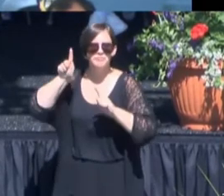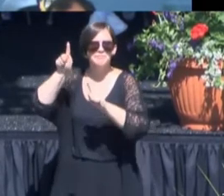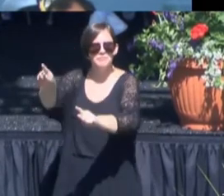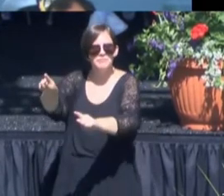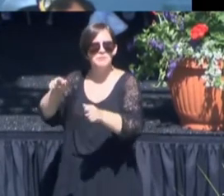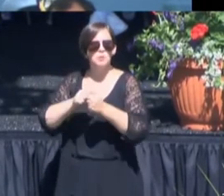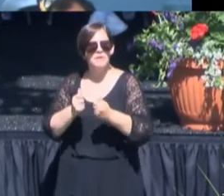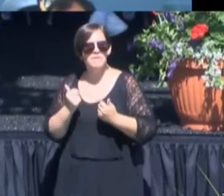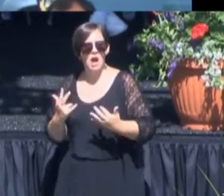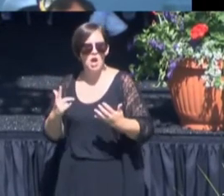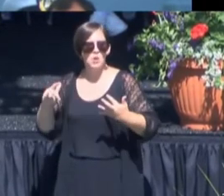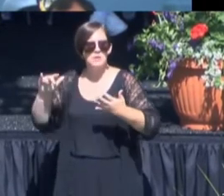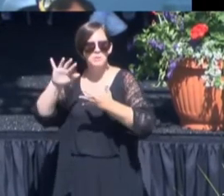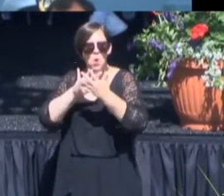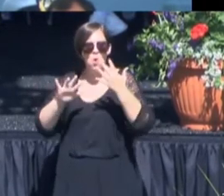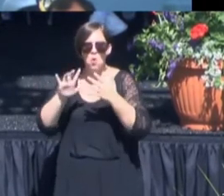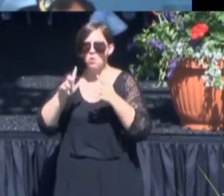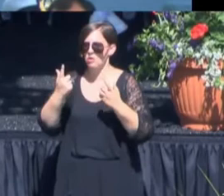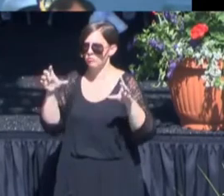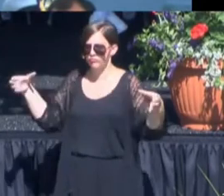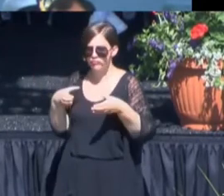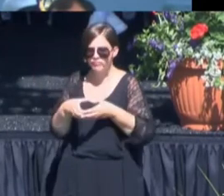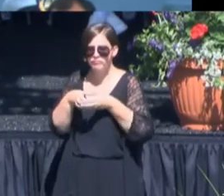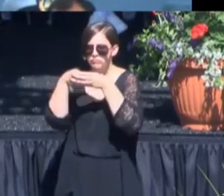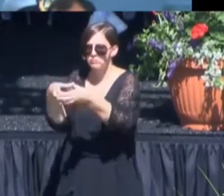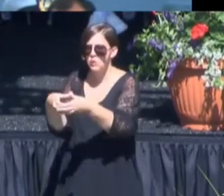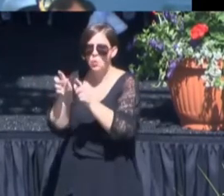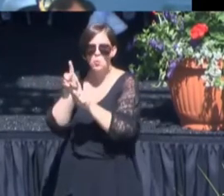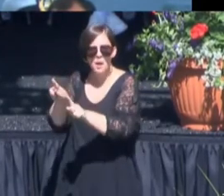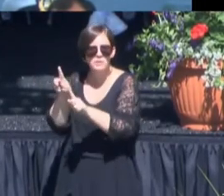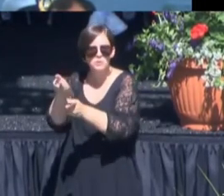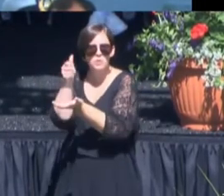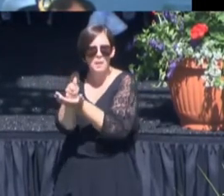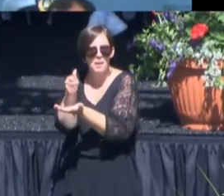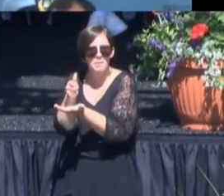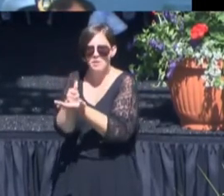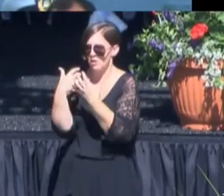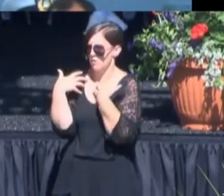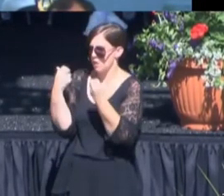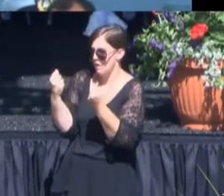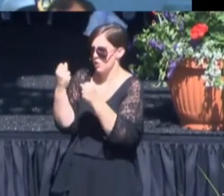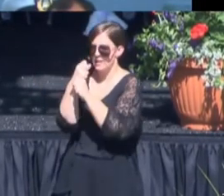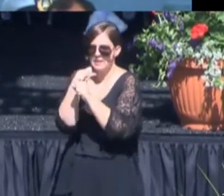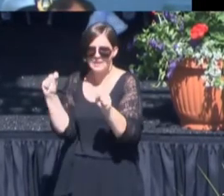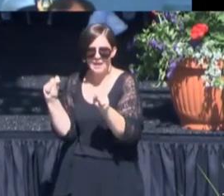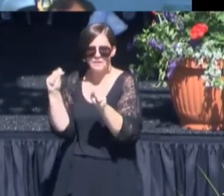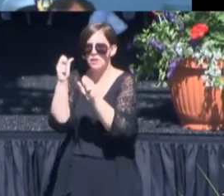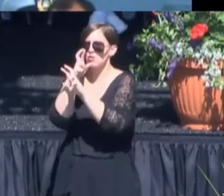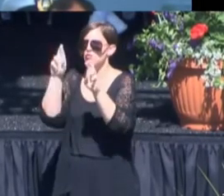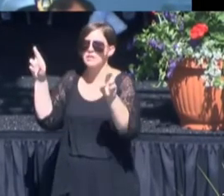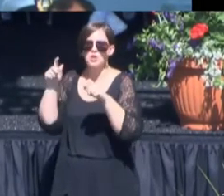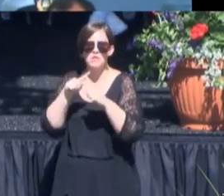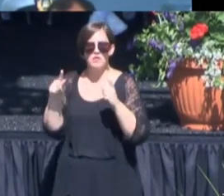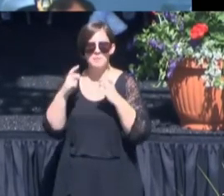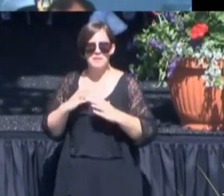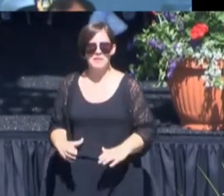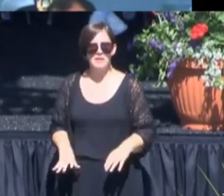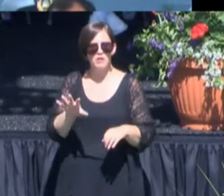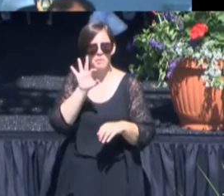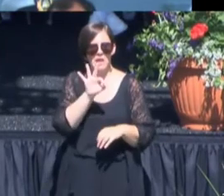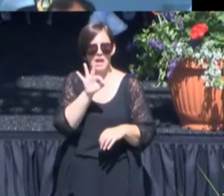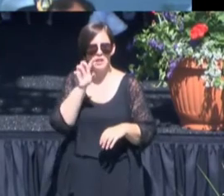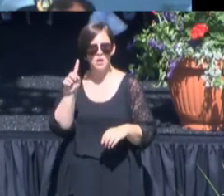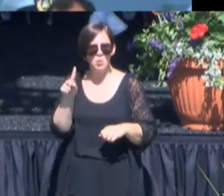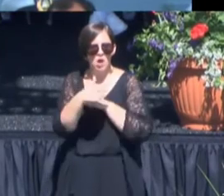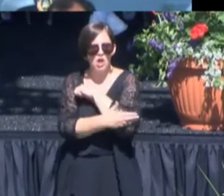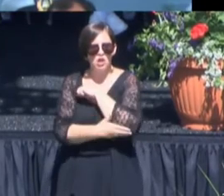smoke, mobilizing to assist in the recovery and the safety, the rescue of citizens from 91 countries in New